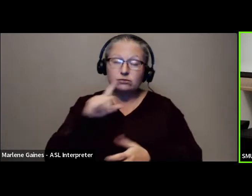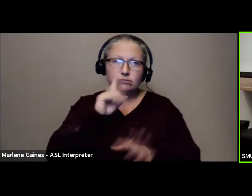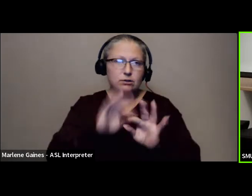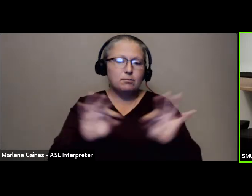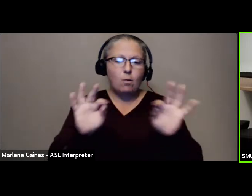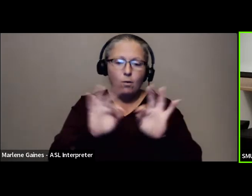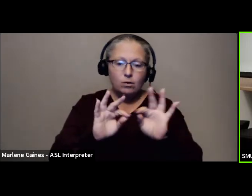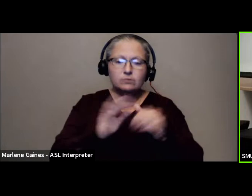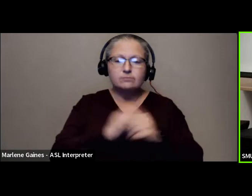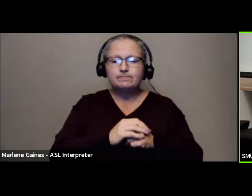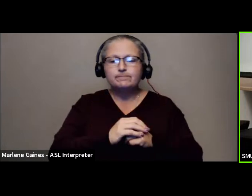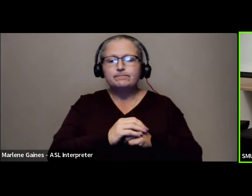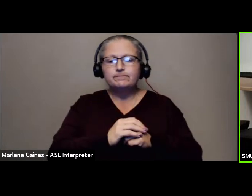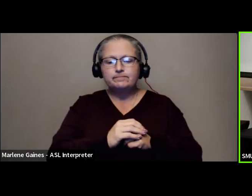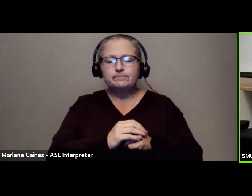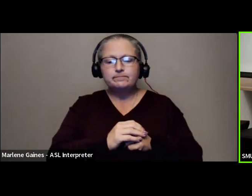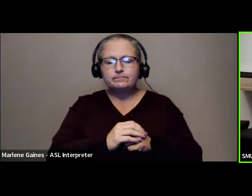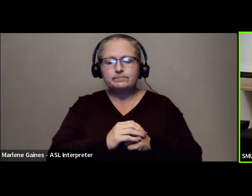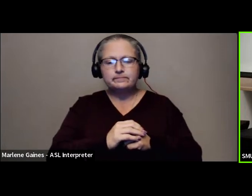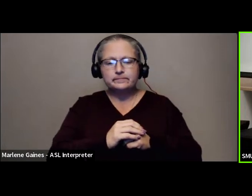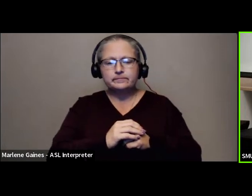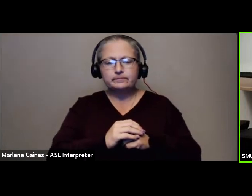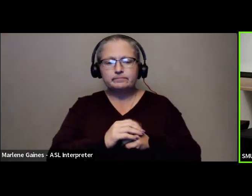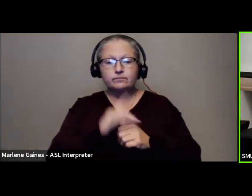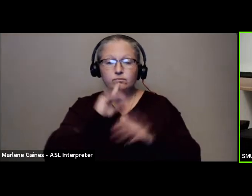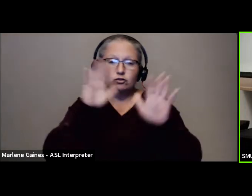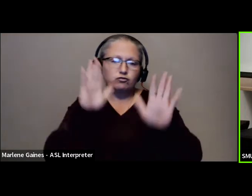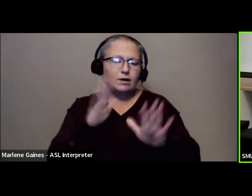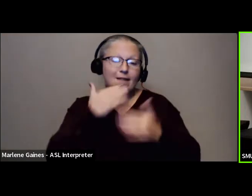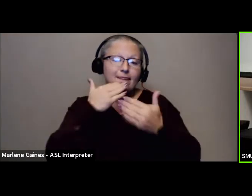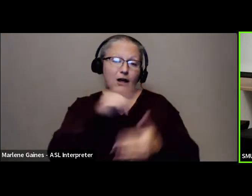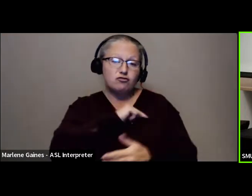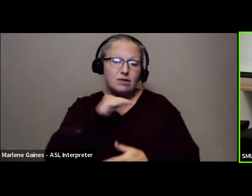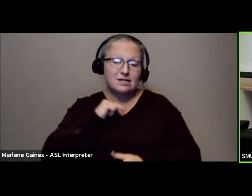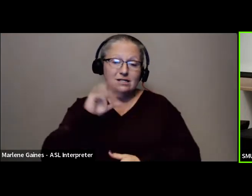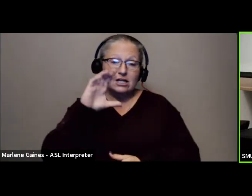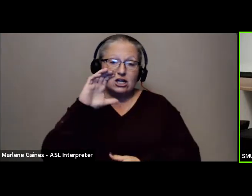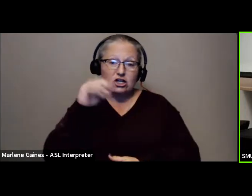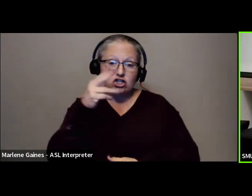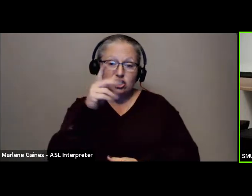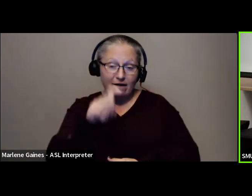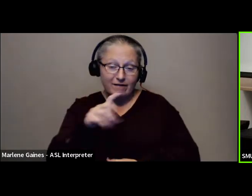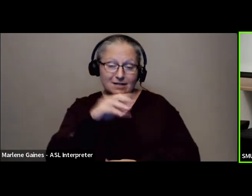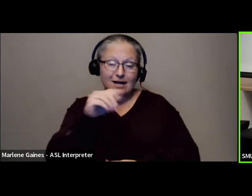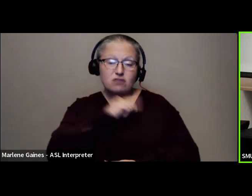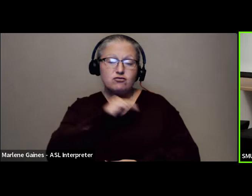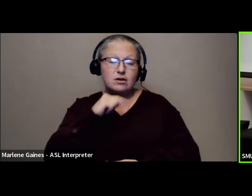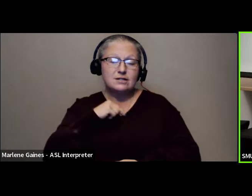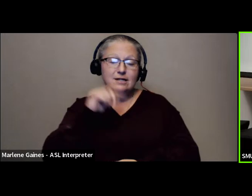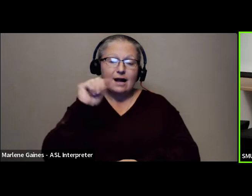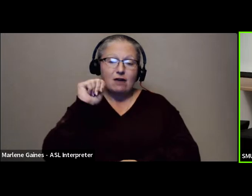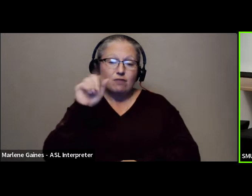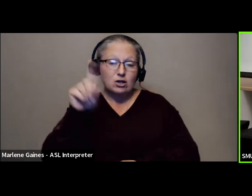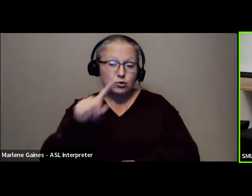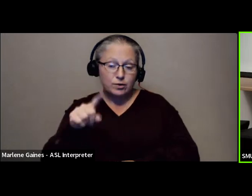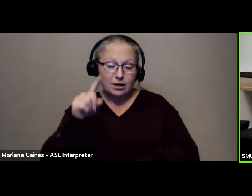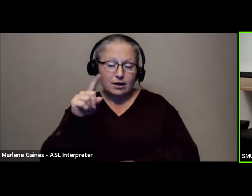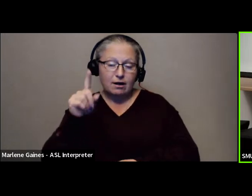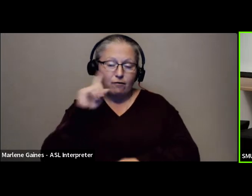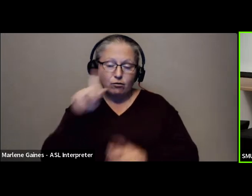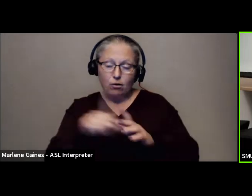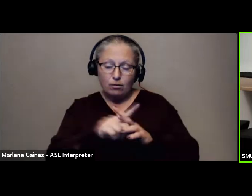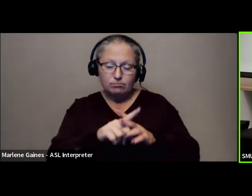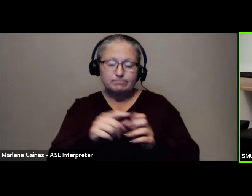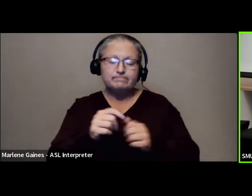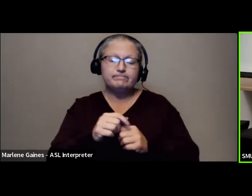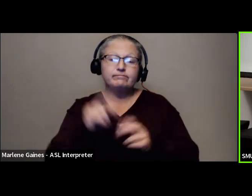important. So great. And thank you, Trustee Chavez and Trustee Andrade Zuniga for being there. Second, I want to